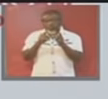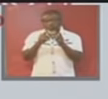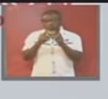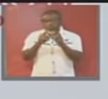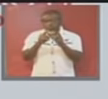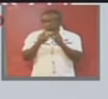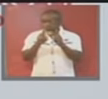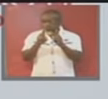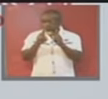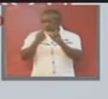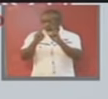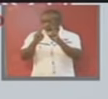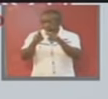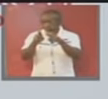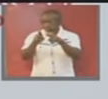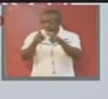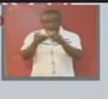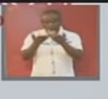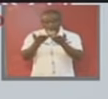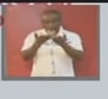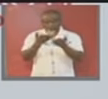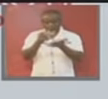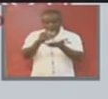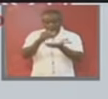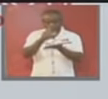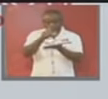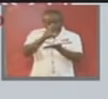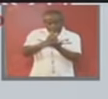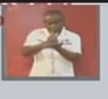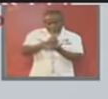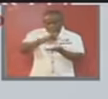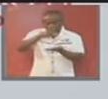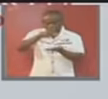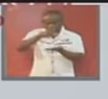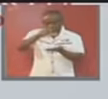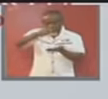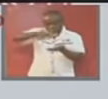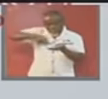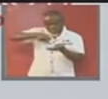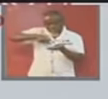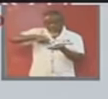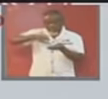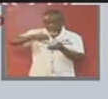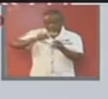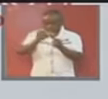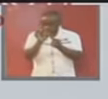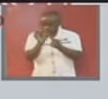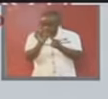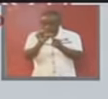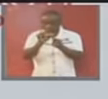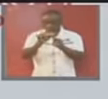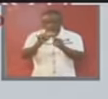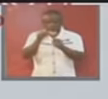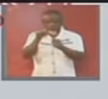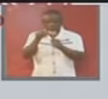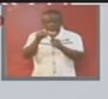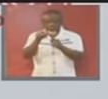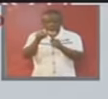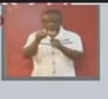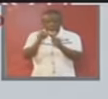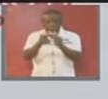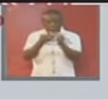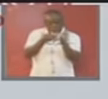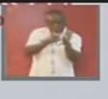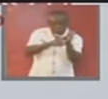vaccines, and you record it in that physical card. He was talking about a digital record,